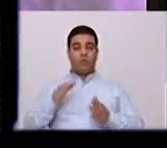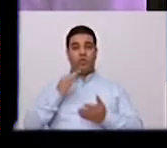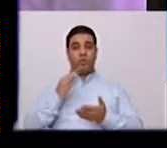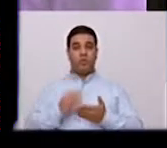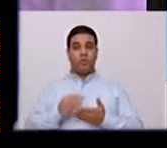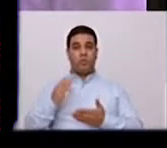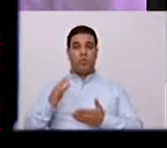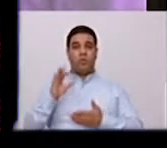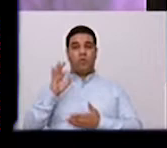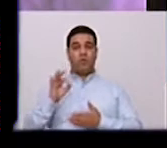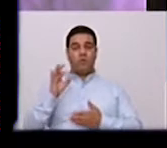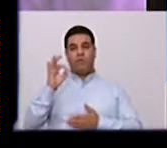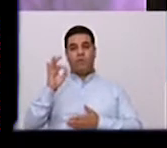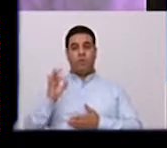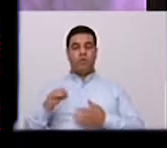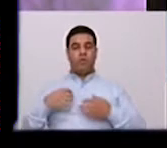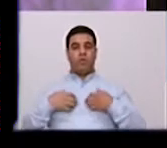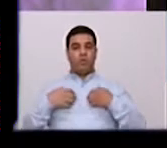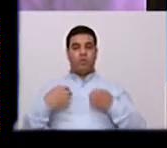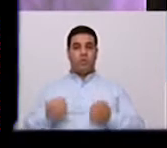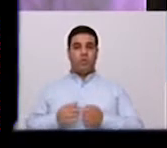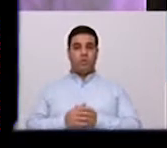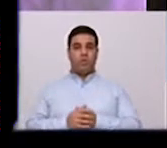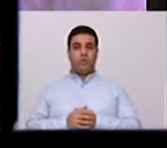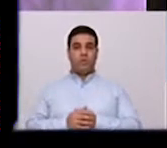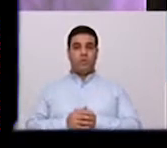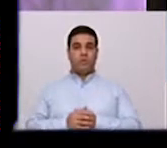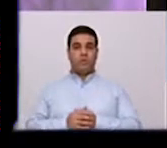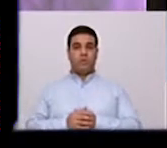javob 0% sog'.